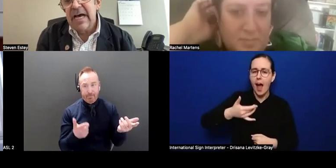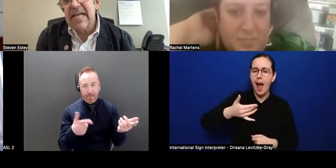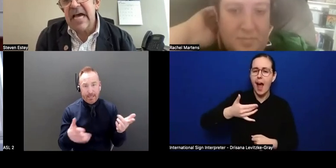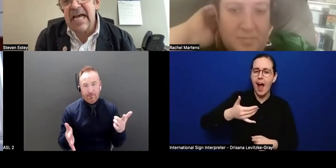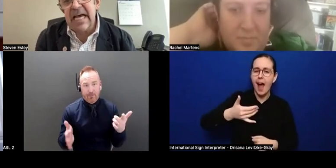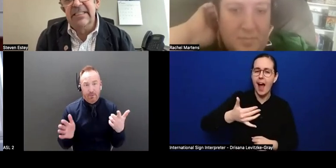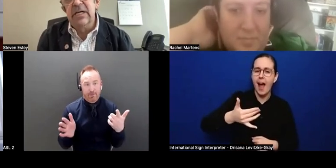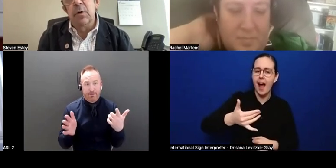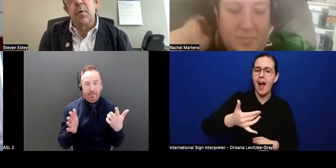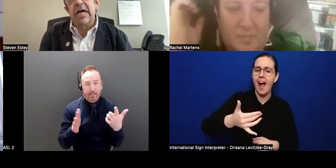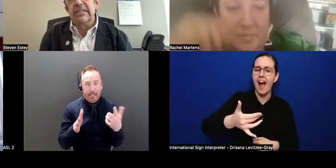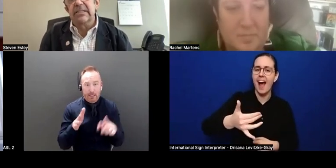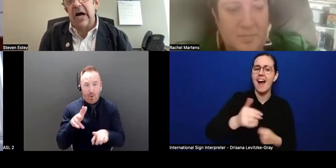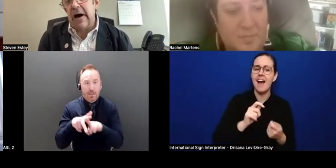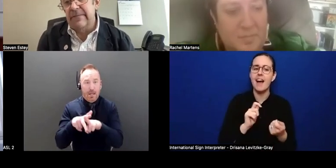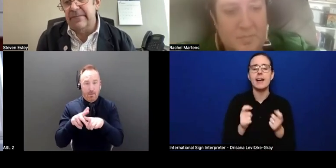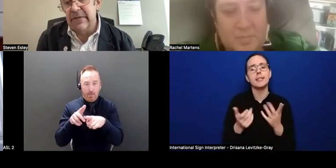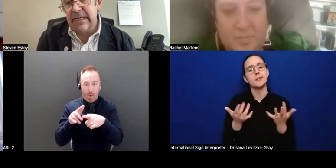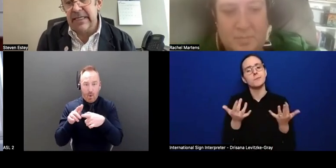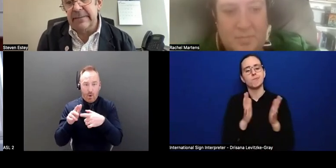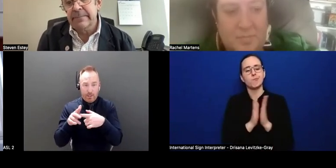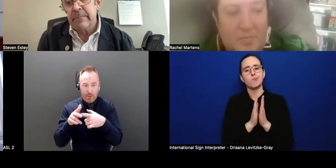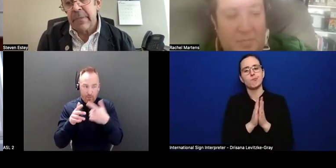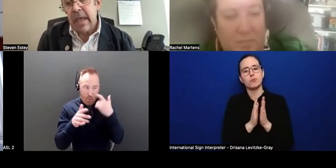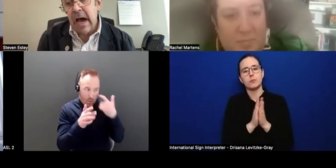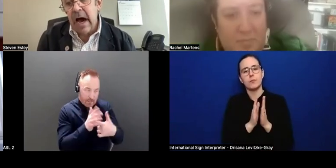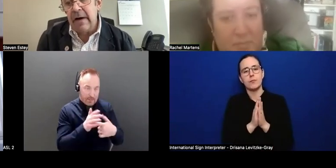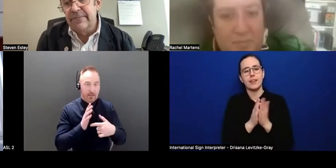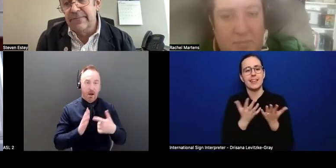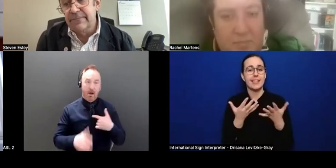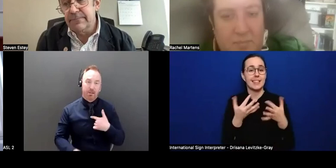of day-to-day legal workings of